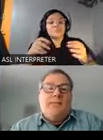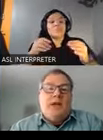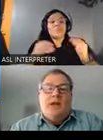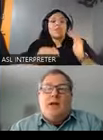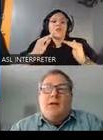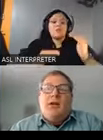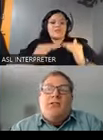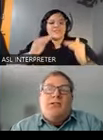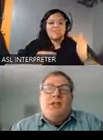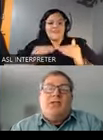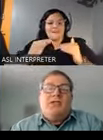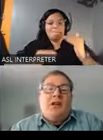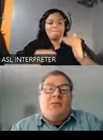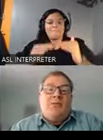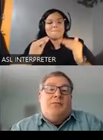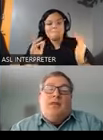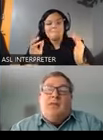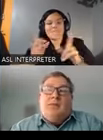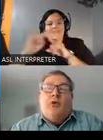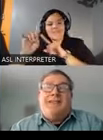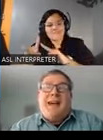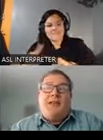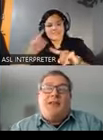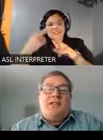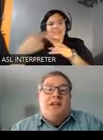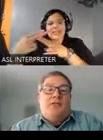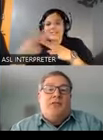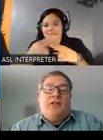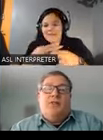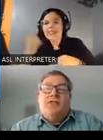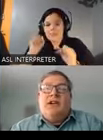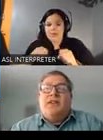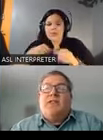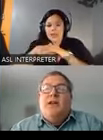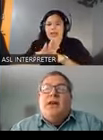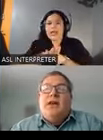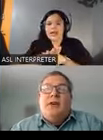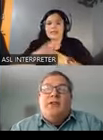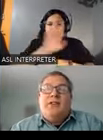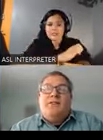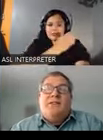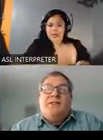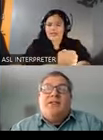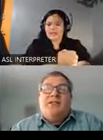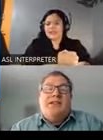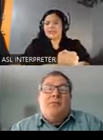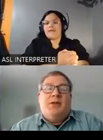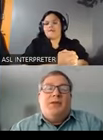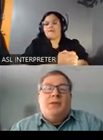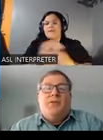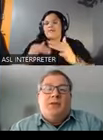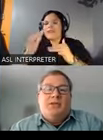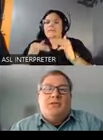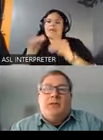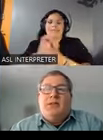apply. Among those domains, who has access to energy and who does not, how energy facilitates economic